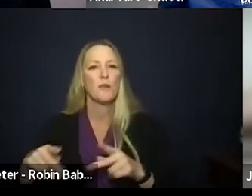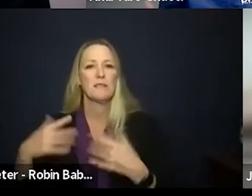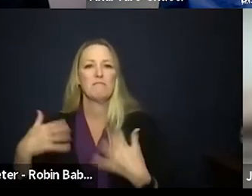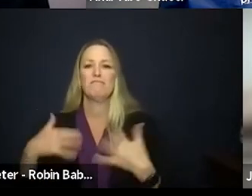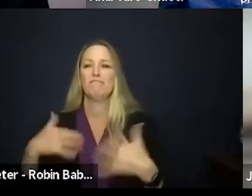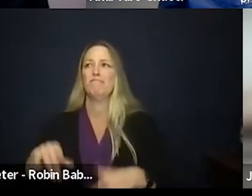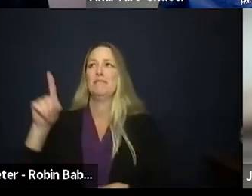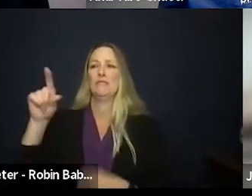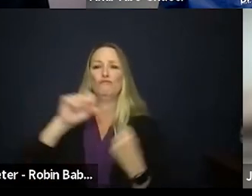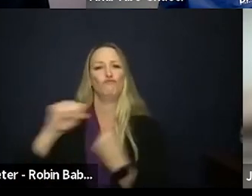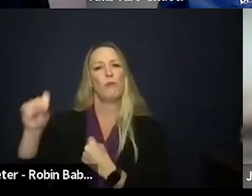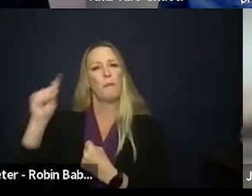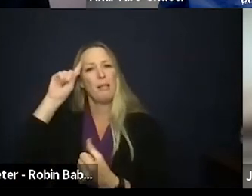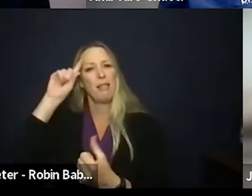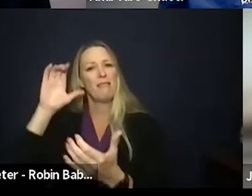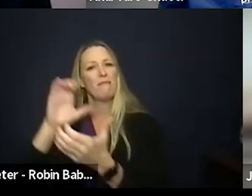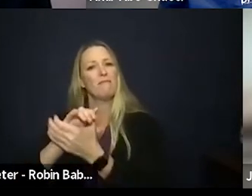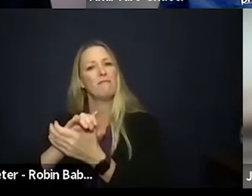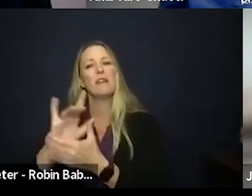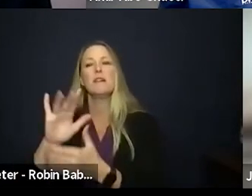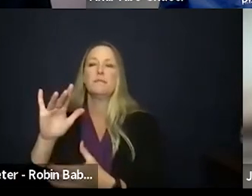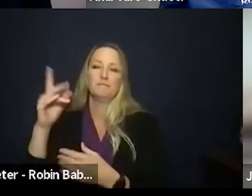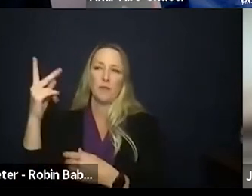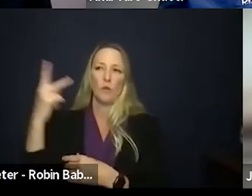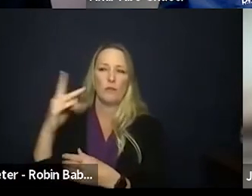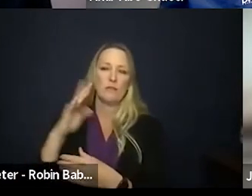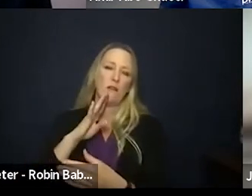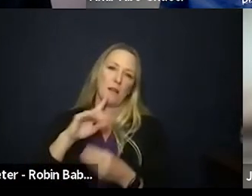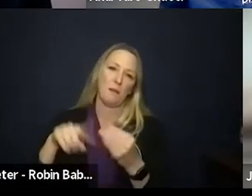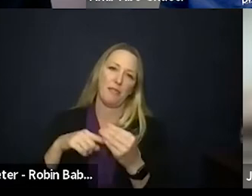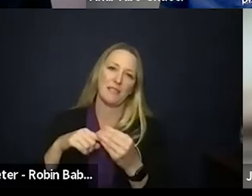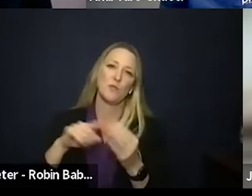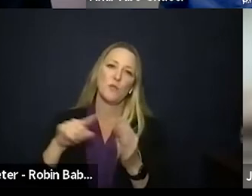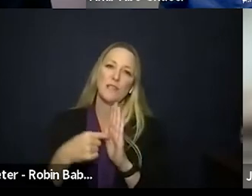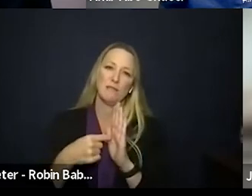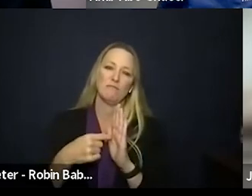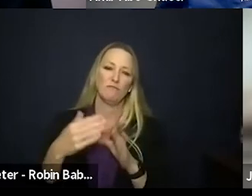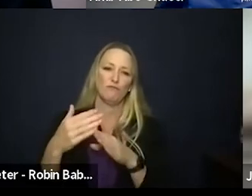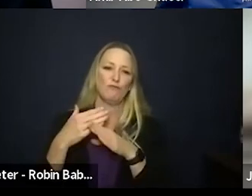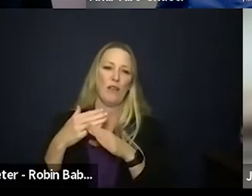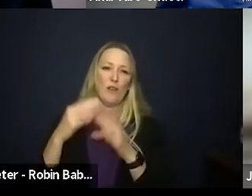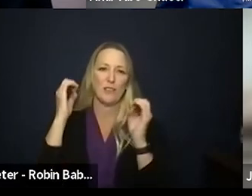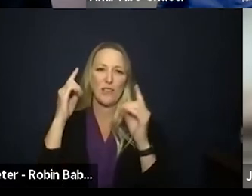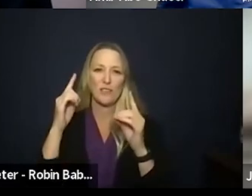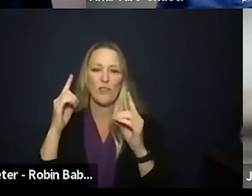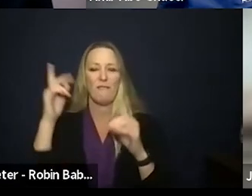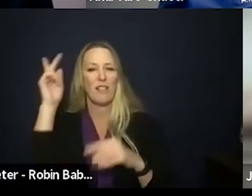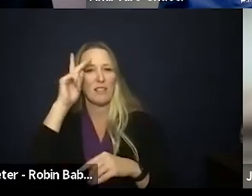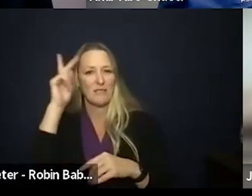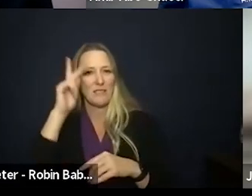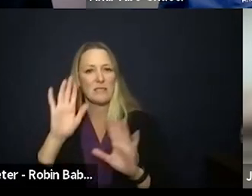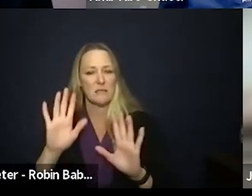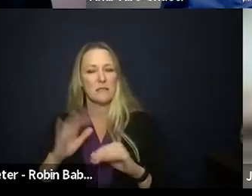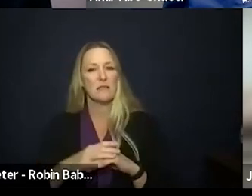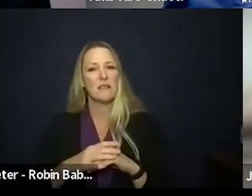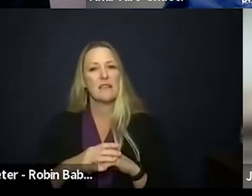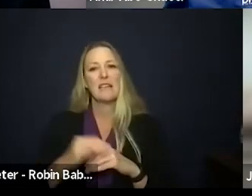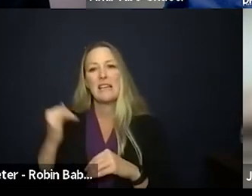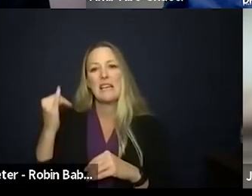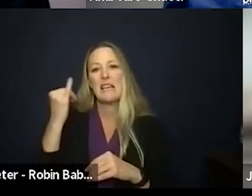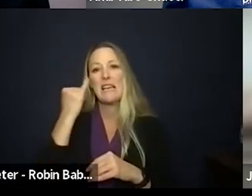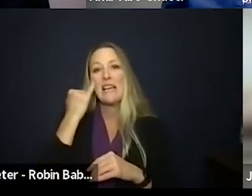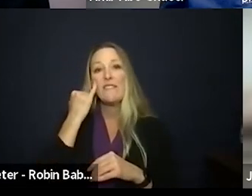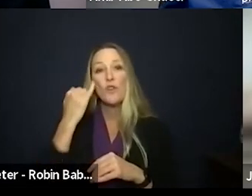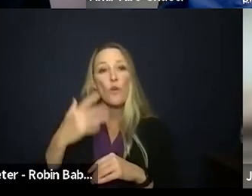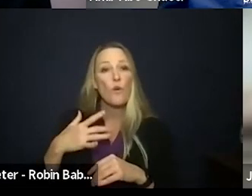believes on he he and i talk about this we share educational philosophies and there's ways to characterize it he doesn't like using hands-on